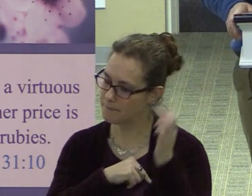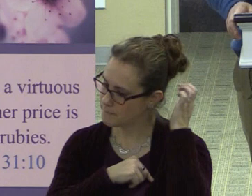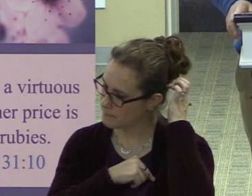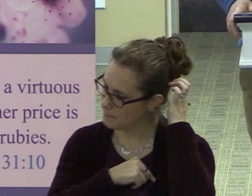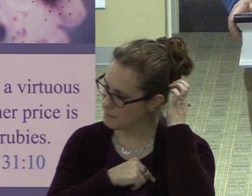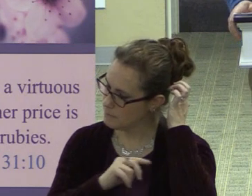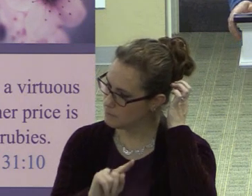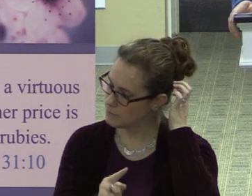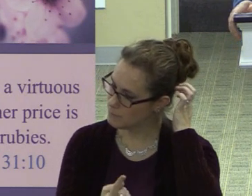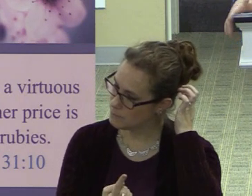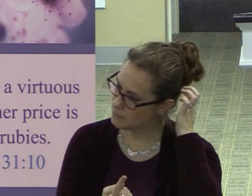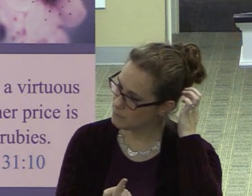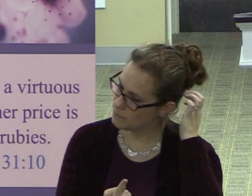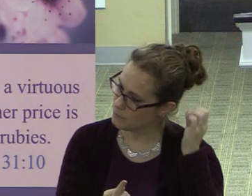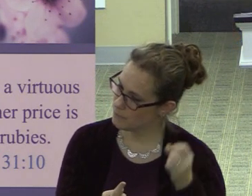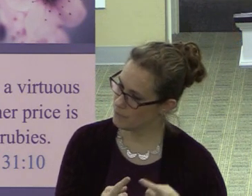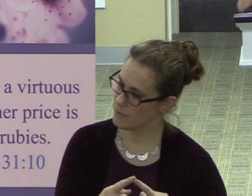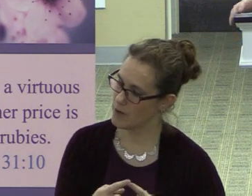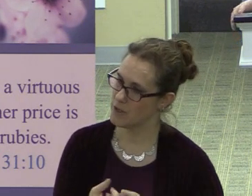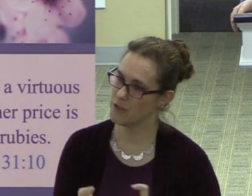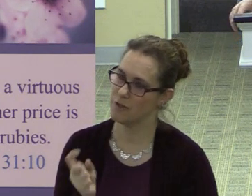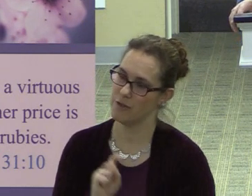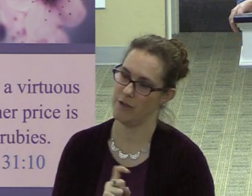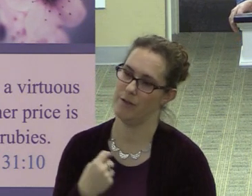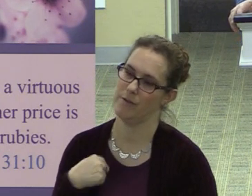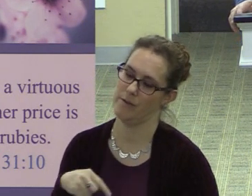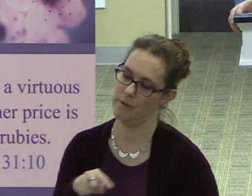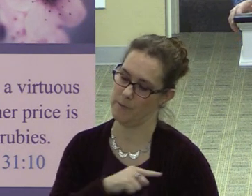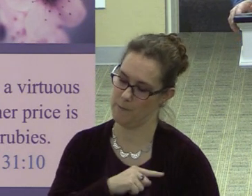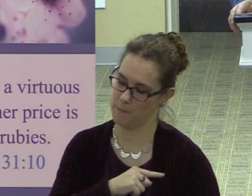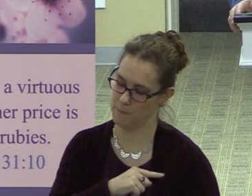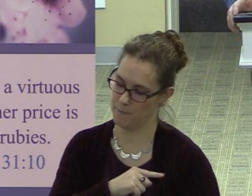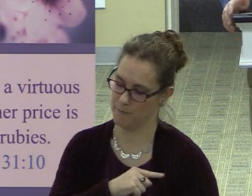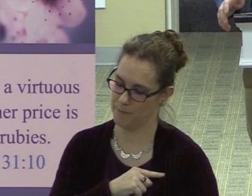First off, he does it to change us.